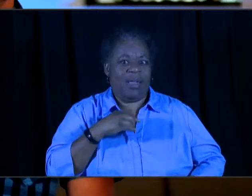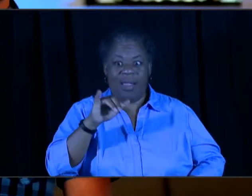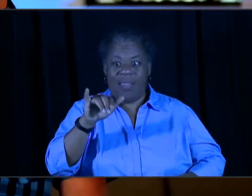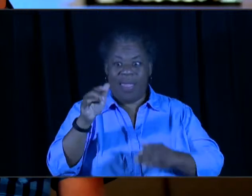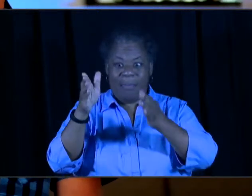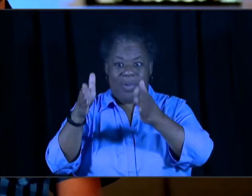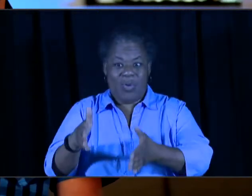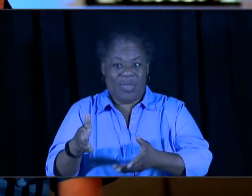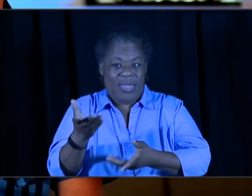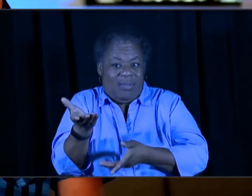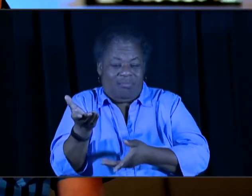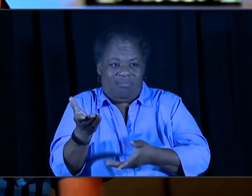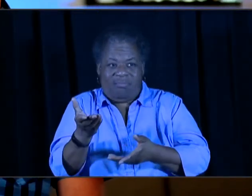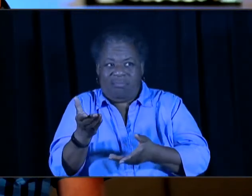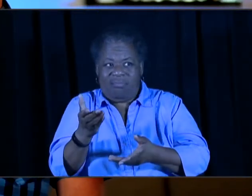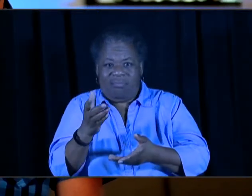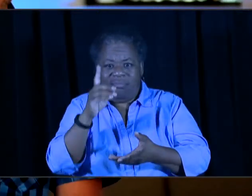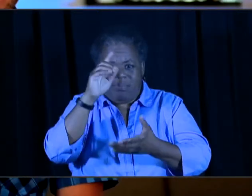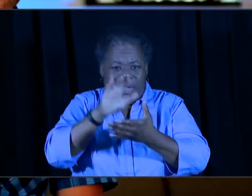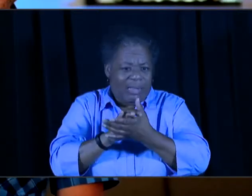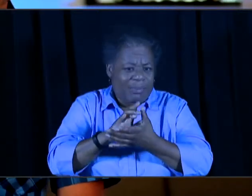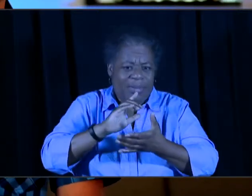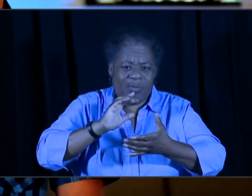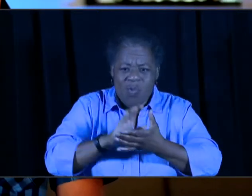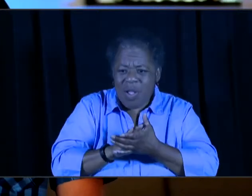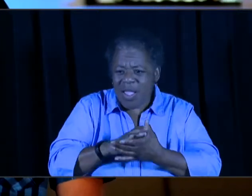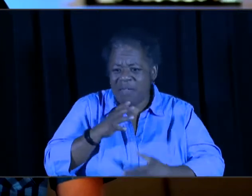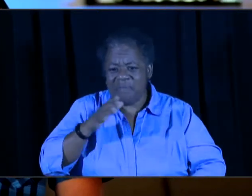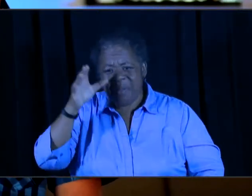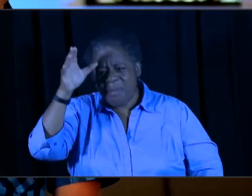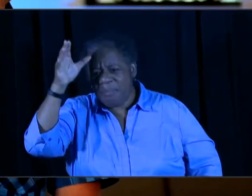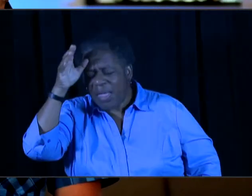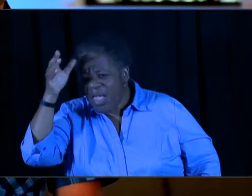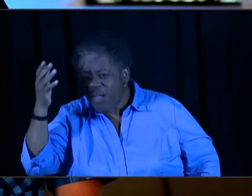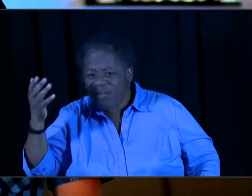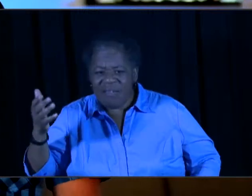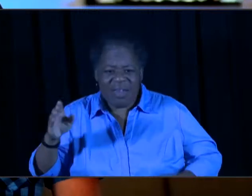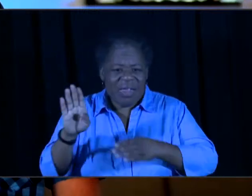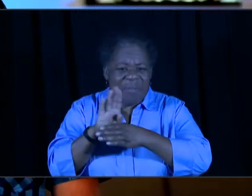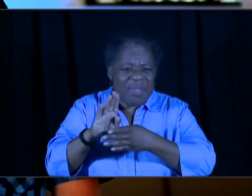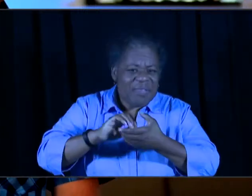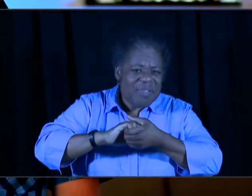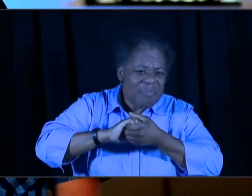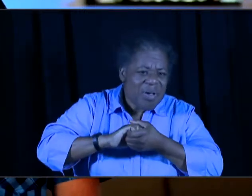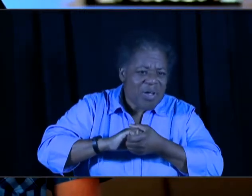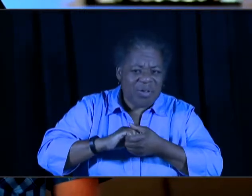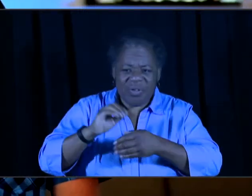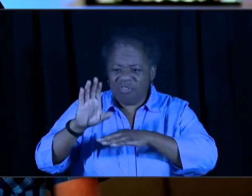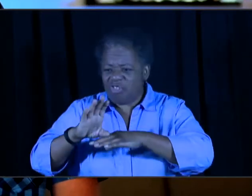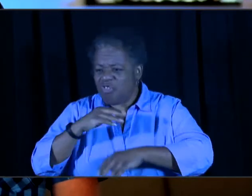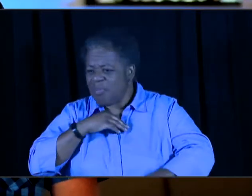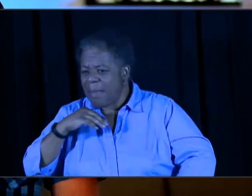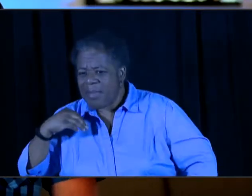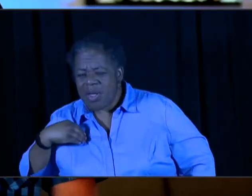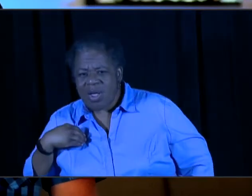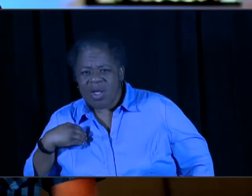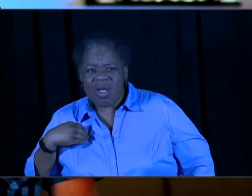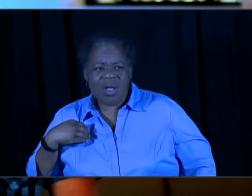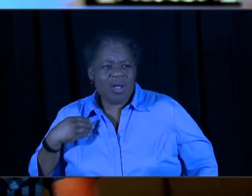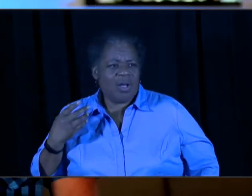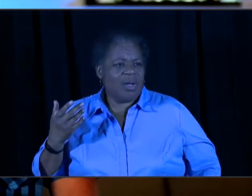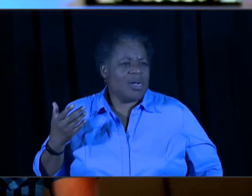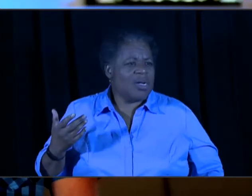turn out to be a spouse or a parent or a business partner or a church member or